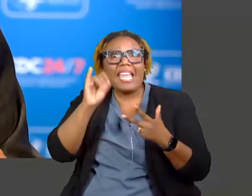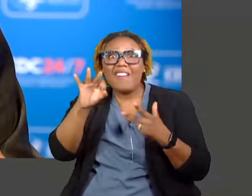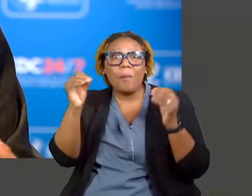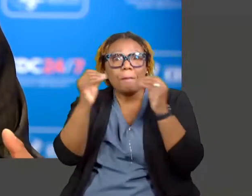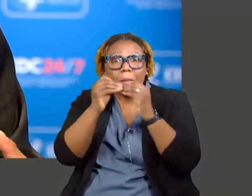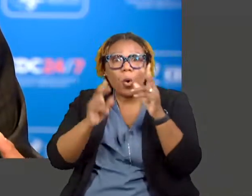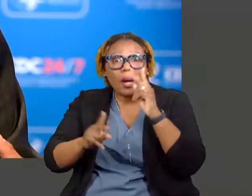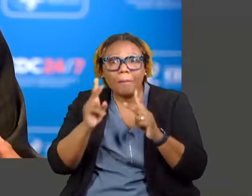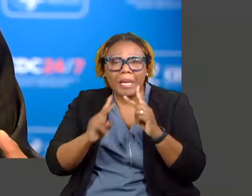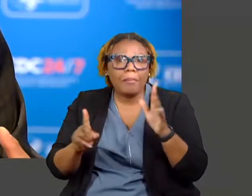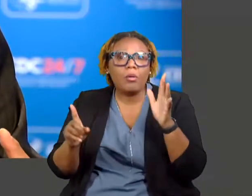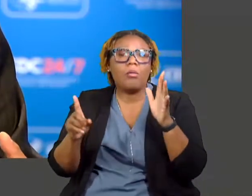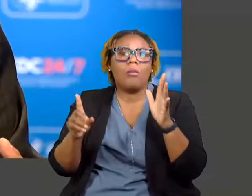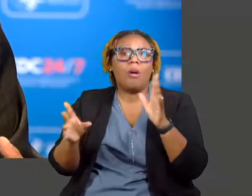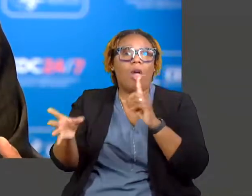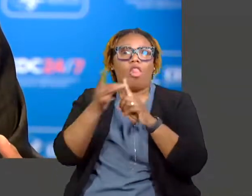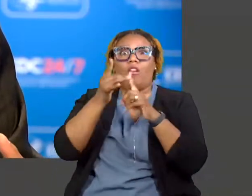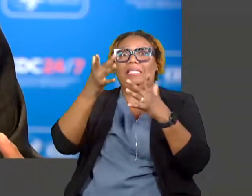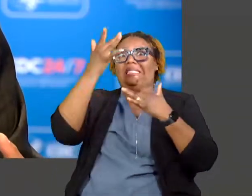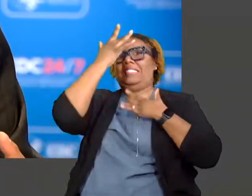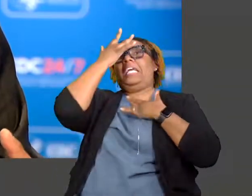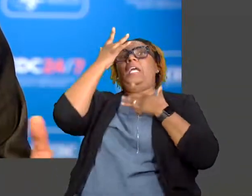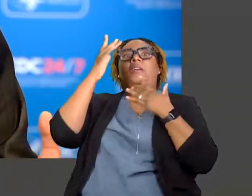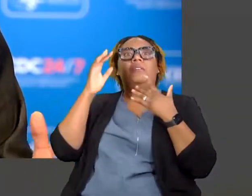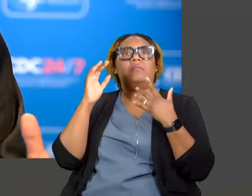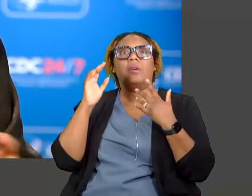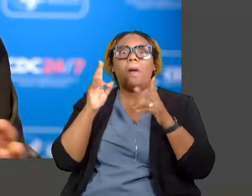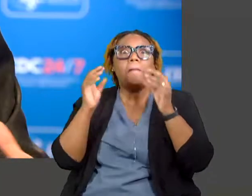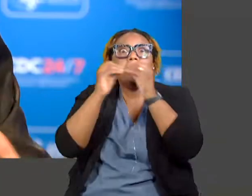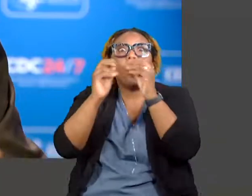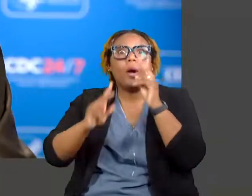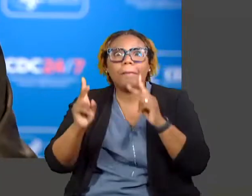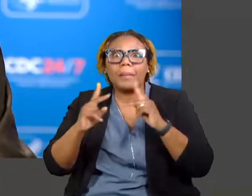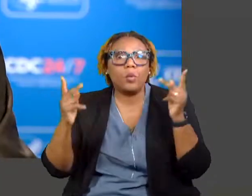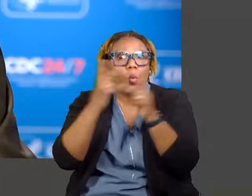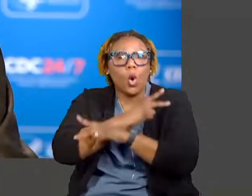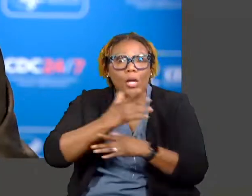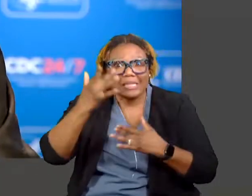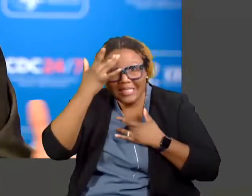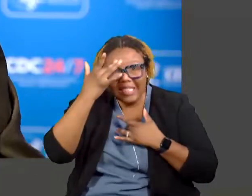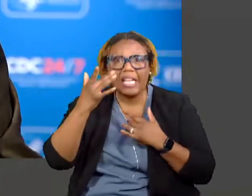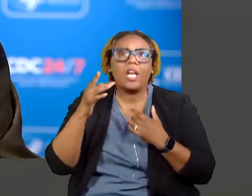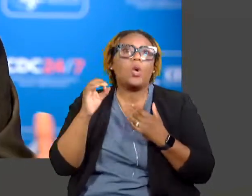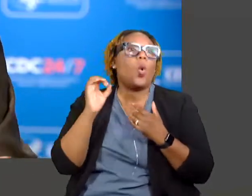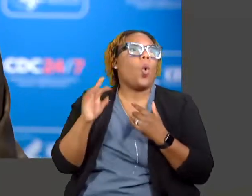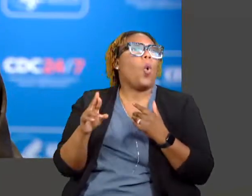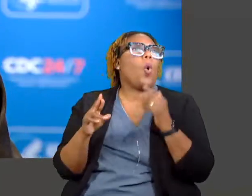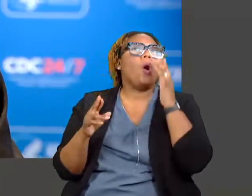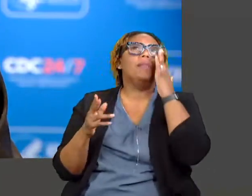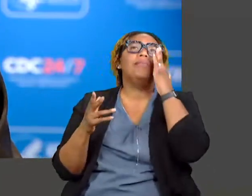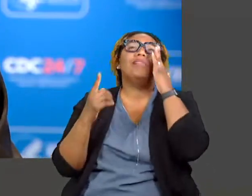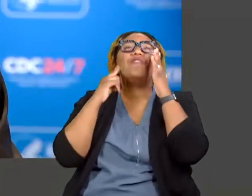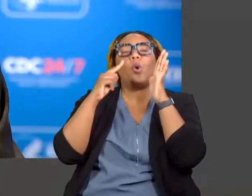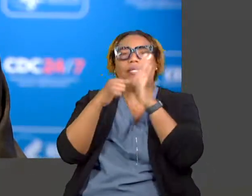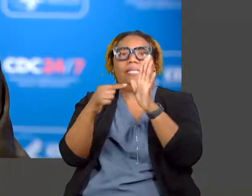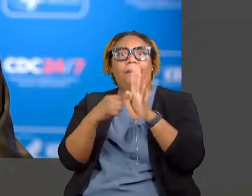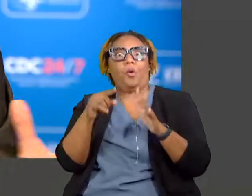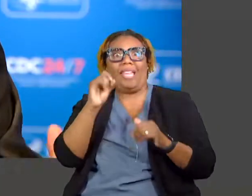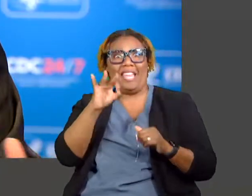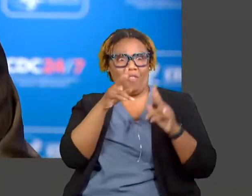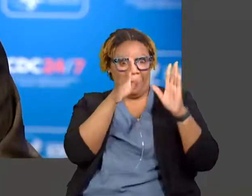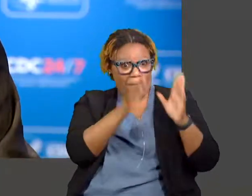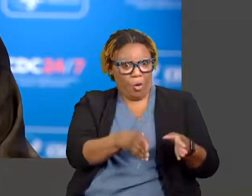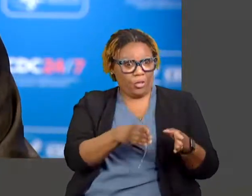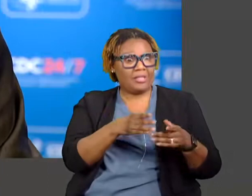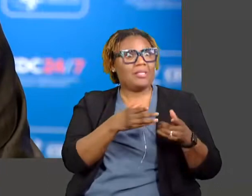sick, or more people getting severely sick, or chains of people. For example, someone who develops bird flu but